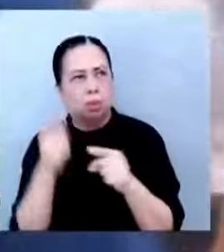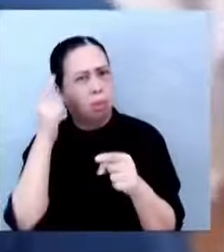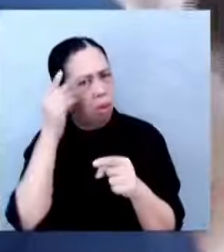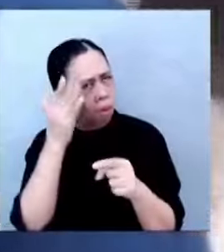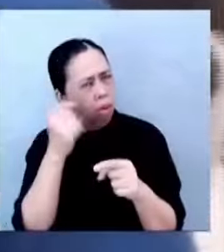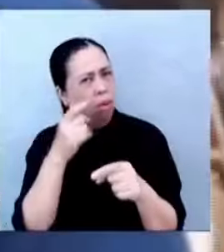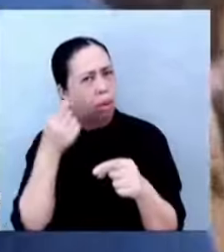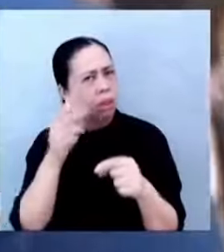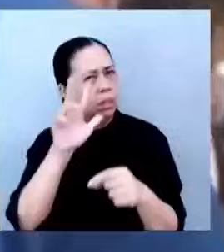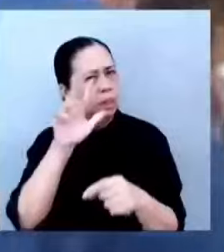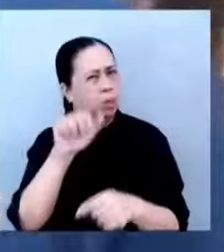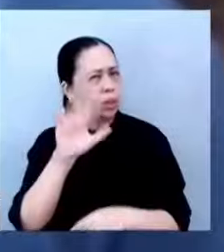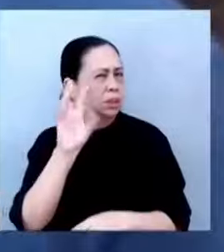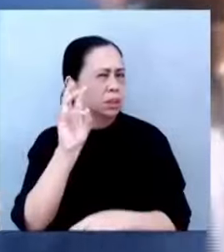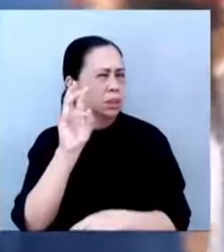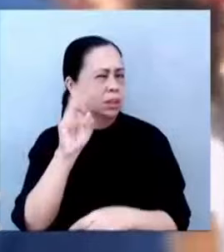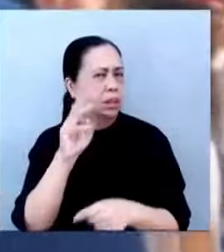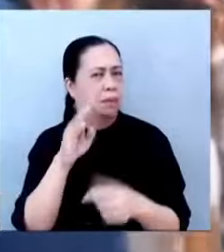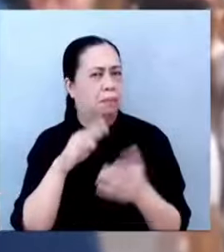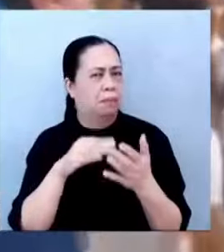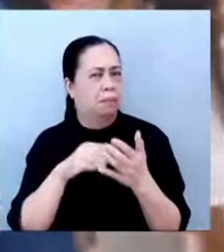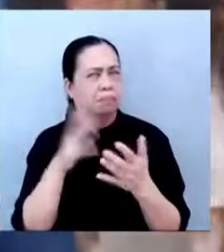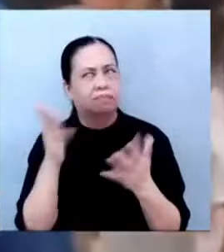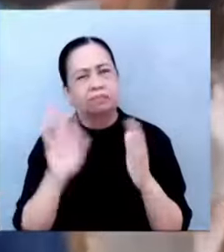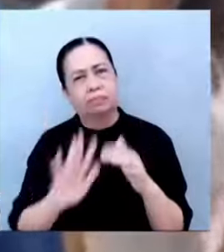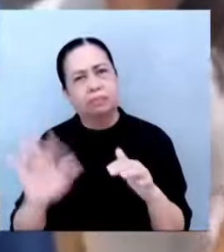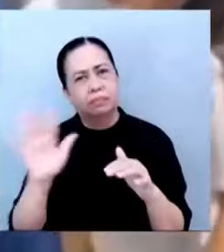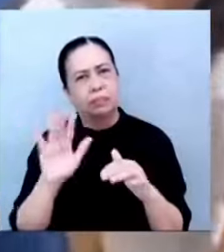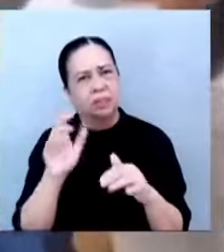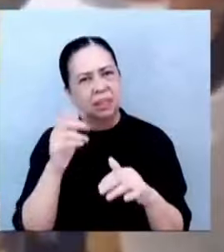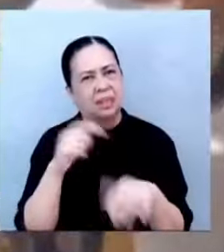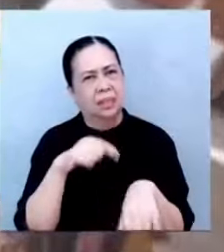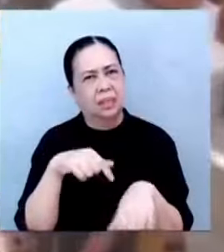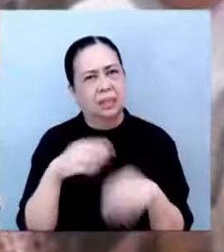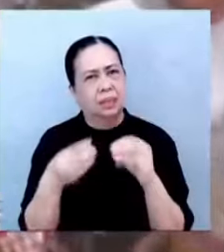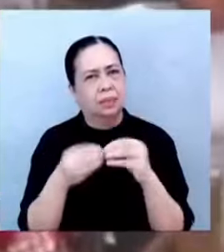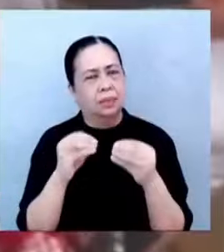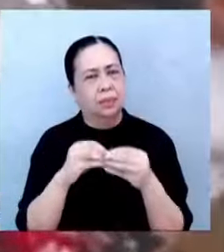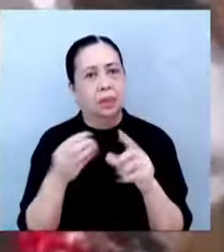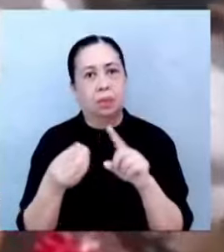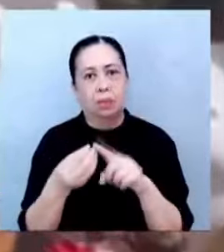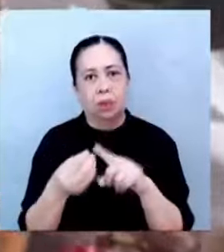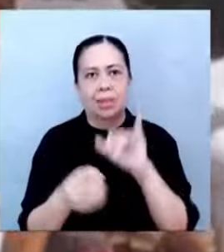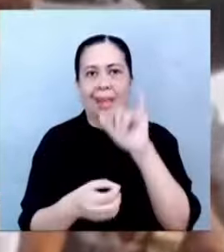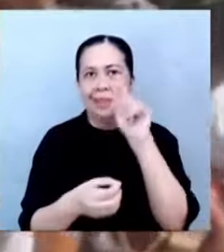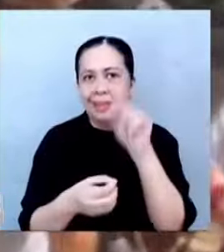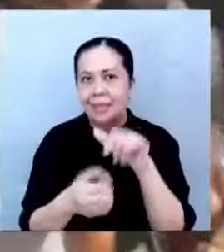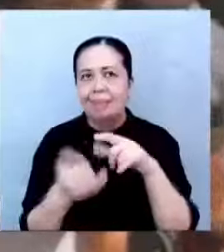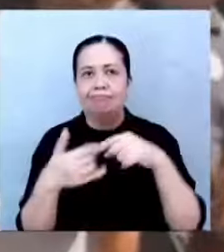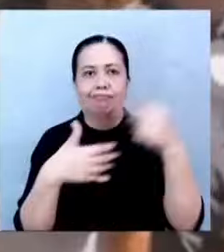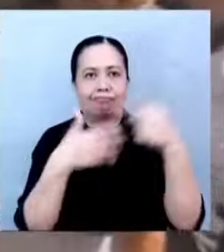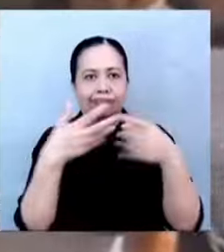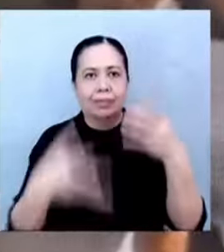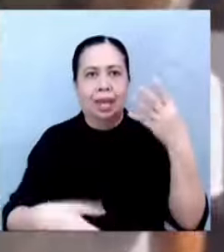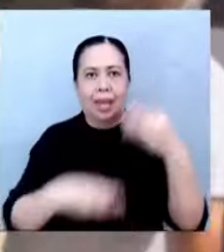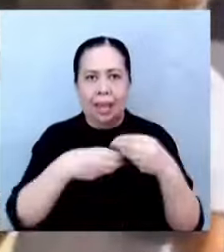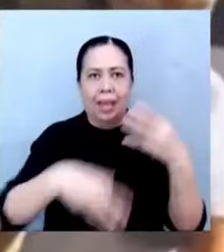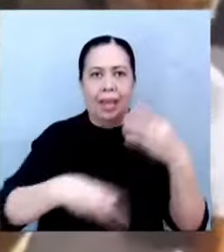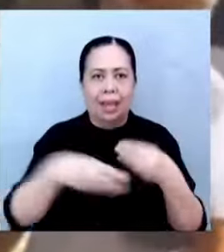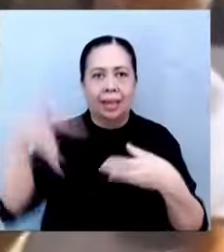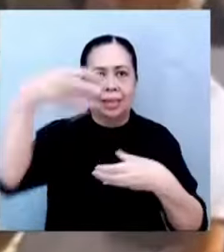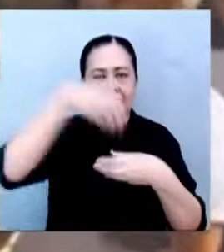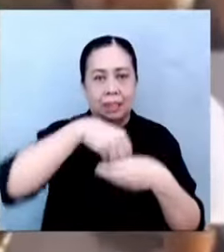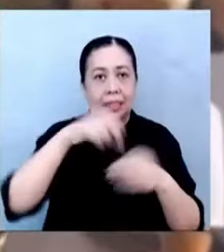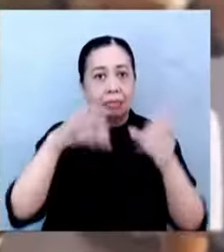about 3.6 billion pesos or about that number with regard to the IT infrastructure that will be included once the